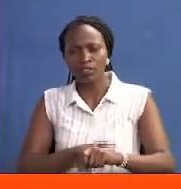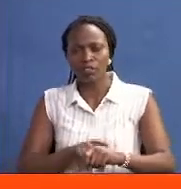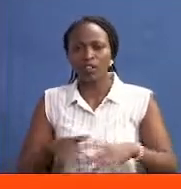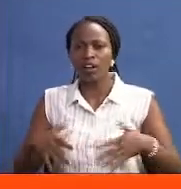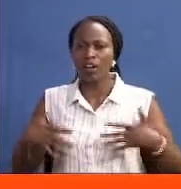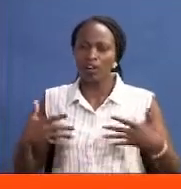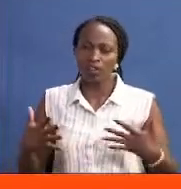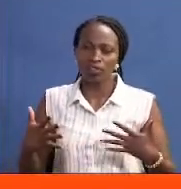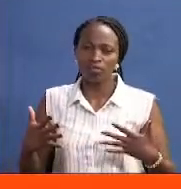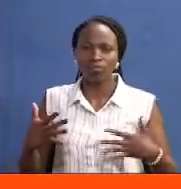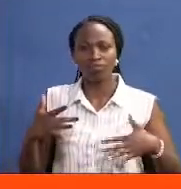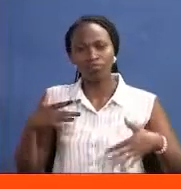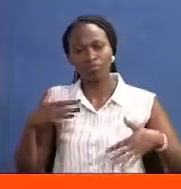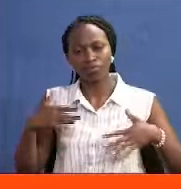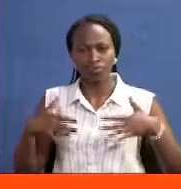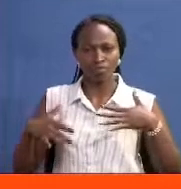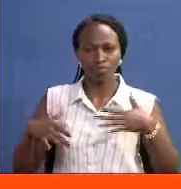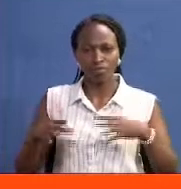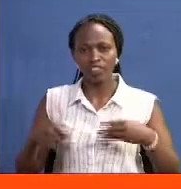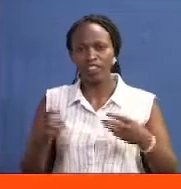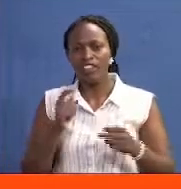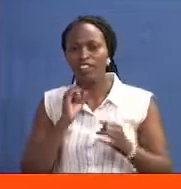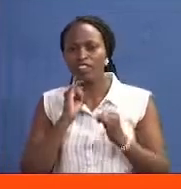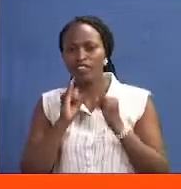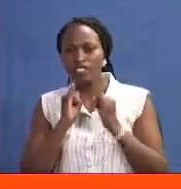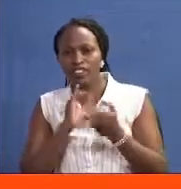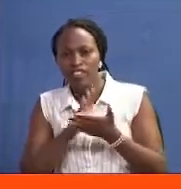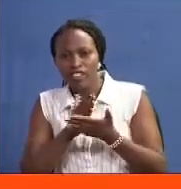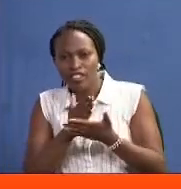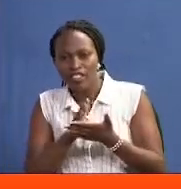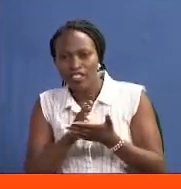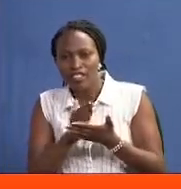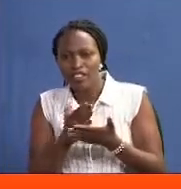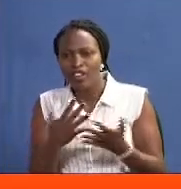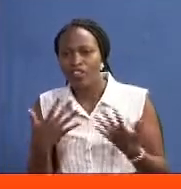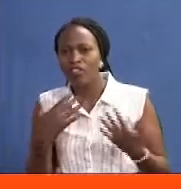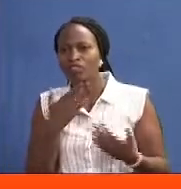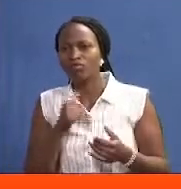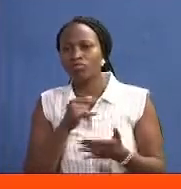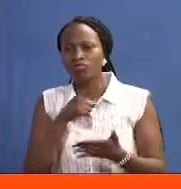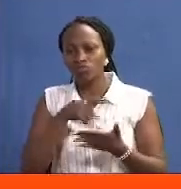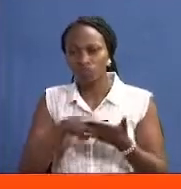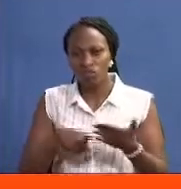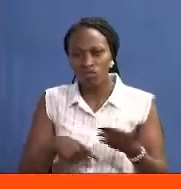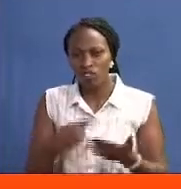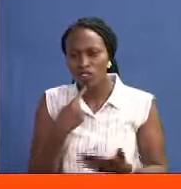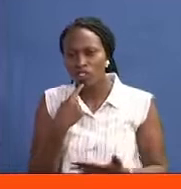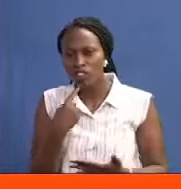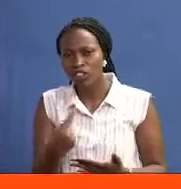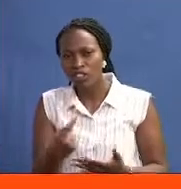seams with you know, information that we need to share, things that we need to say. And with the freedom